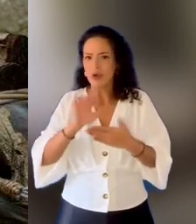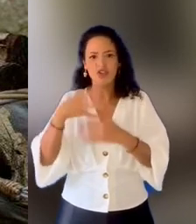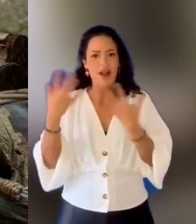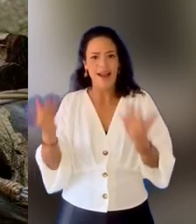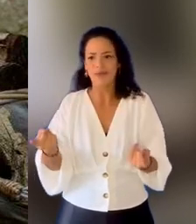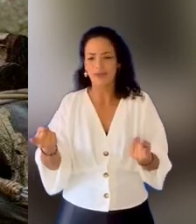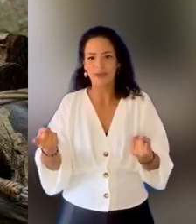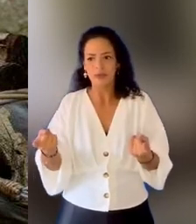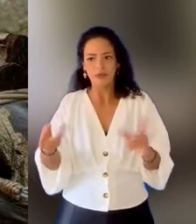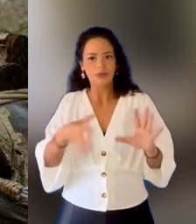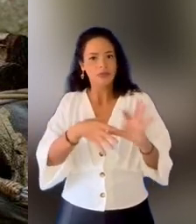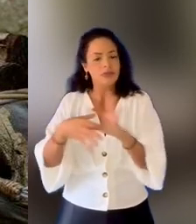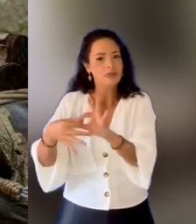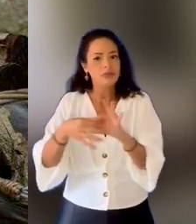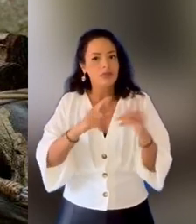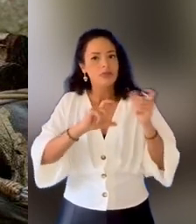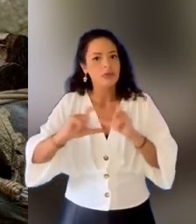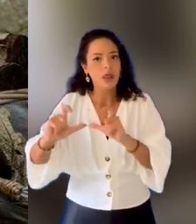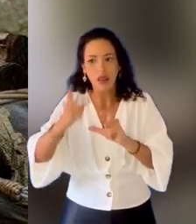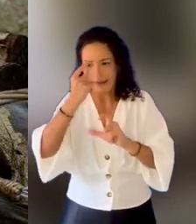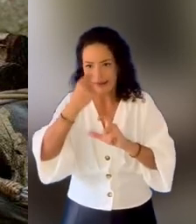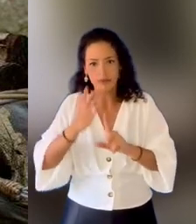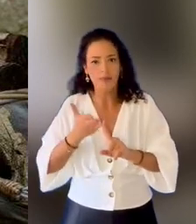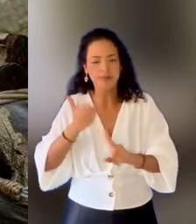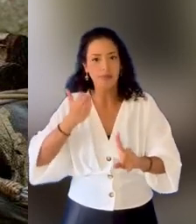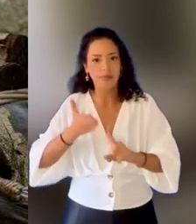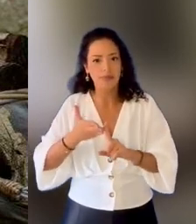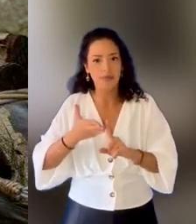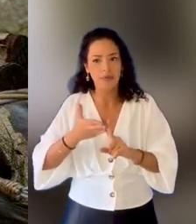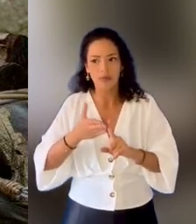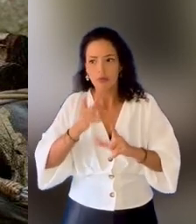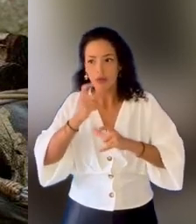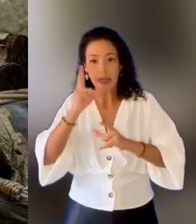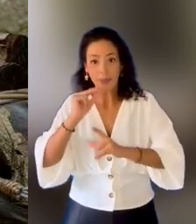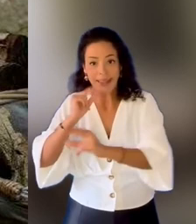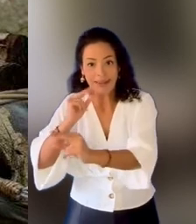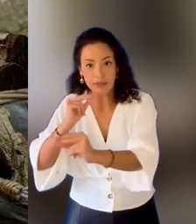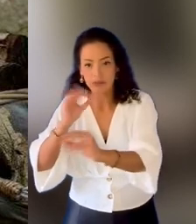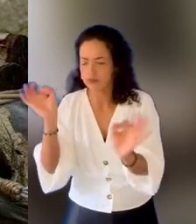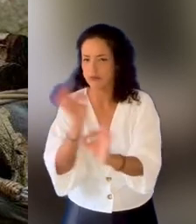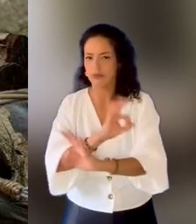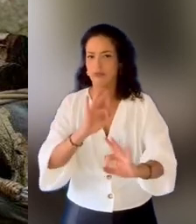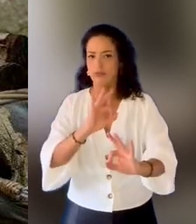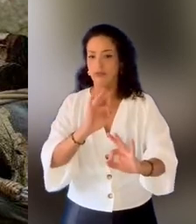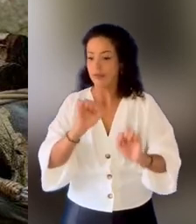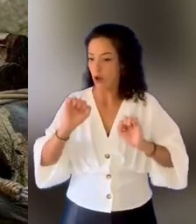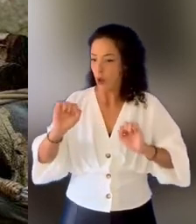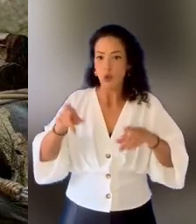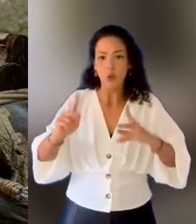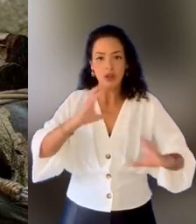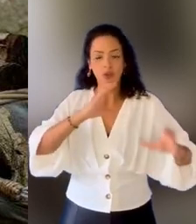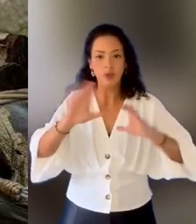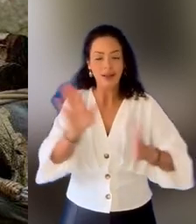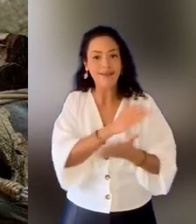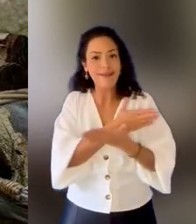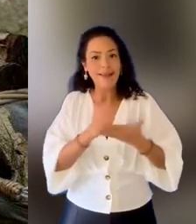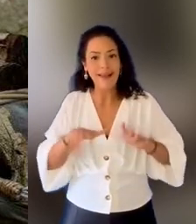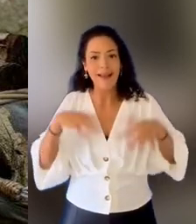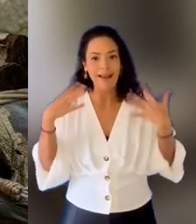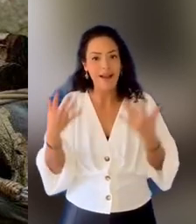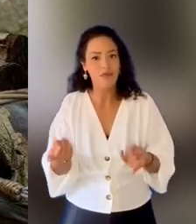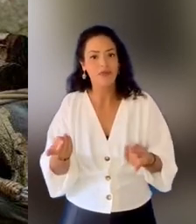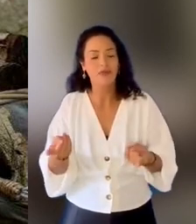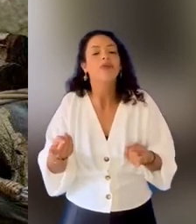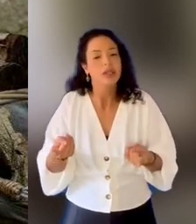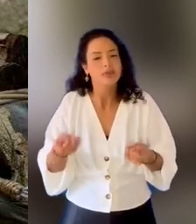other, the energy that exists between them is palpable. No words are being spoken, but their capacity to communicate is clear. We do not